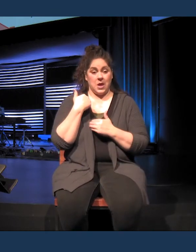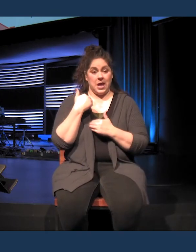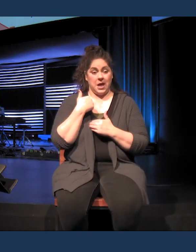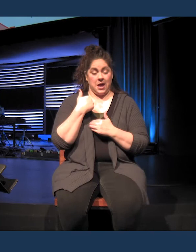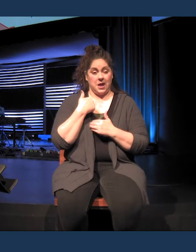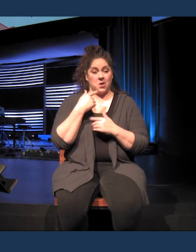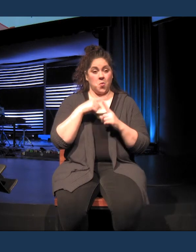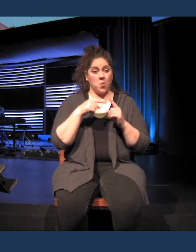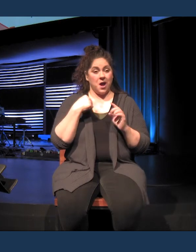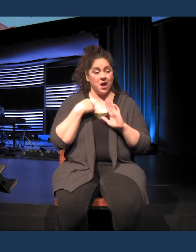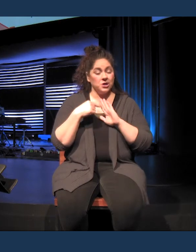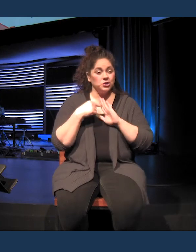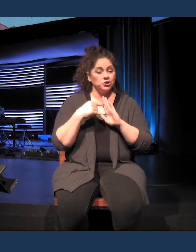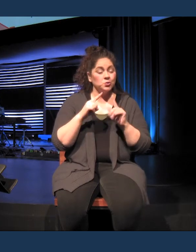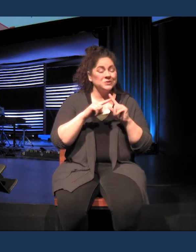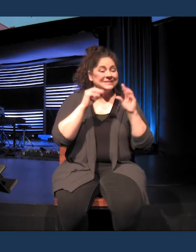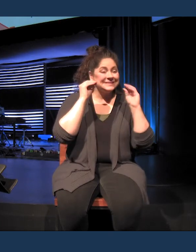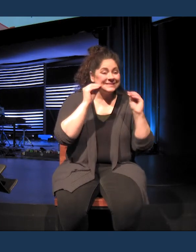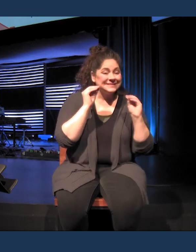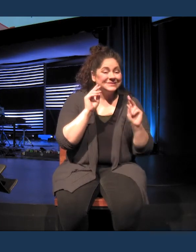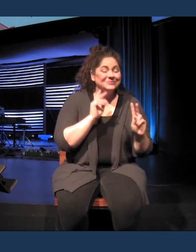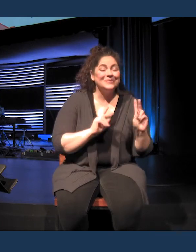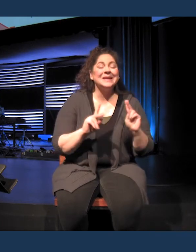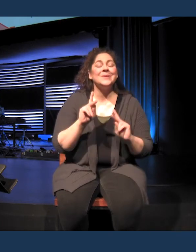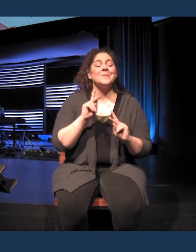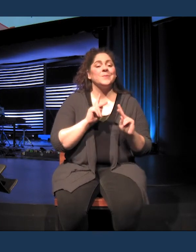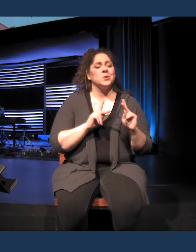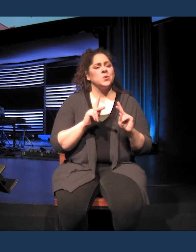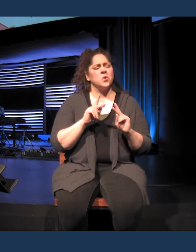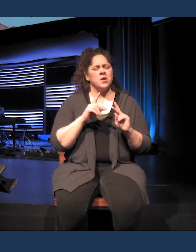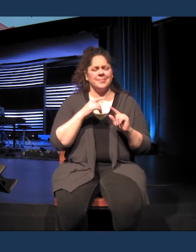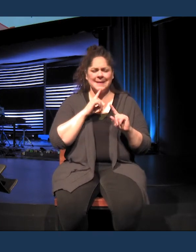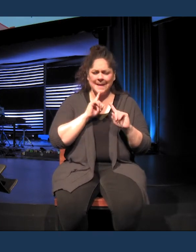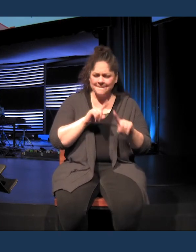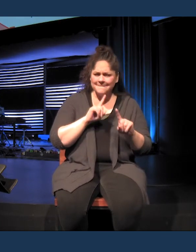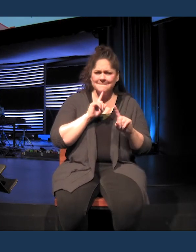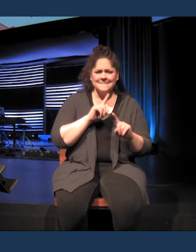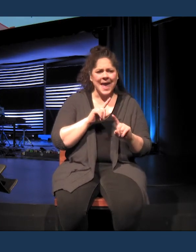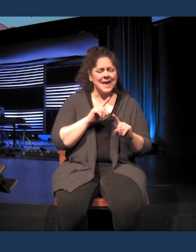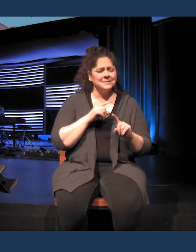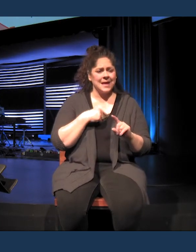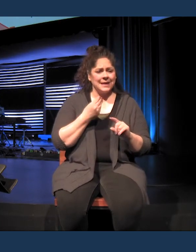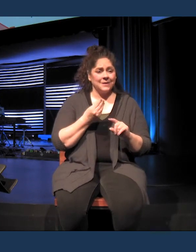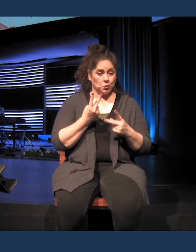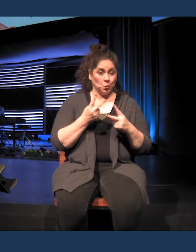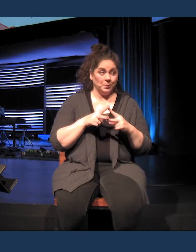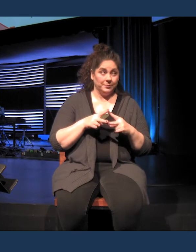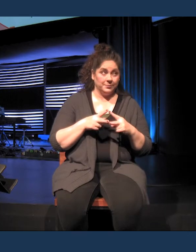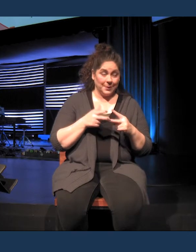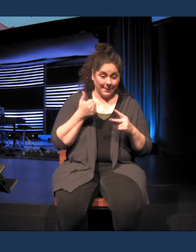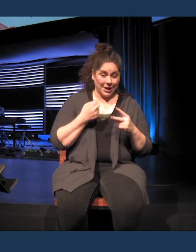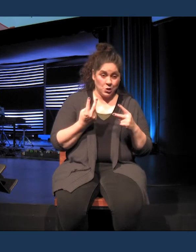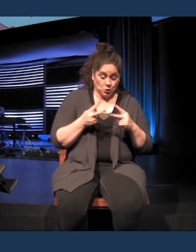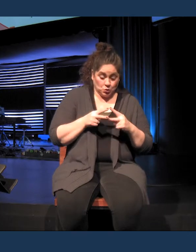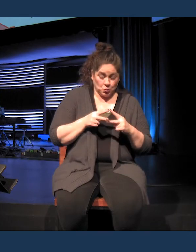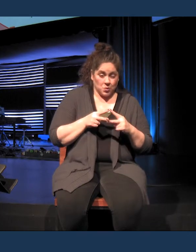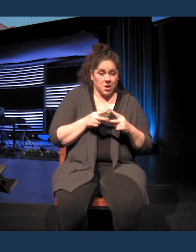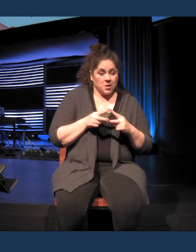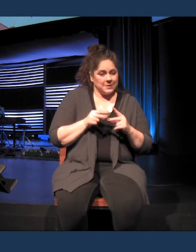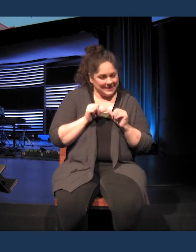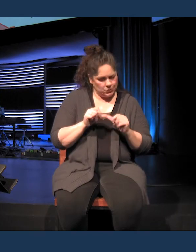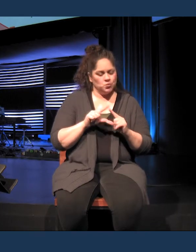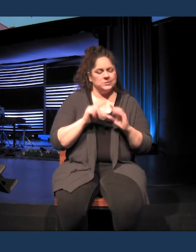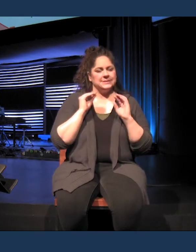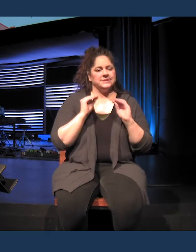you and how to teach people, all of the commands that I gave you, all two of them, I want you to continue to